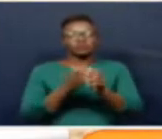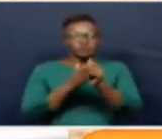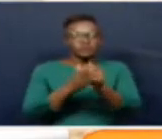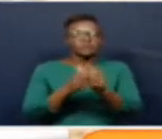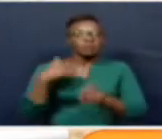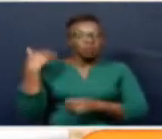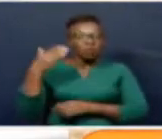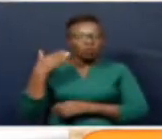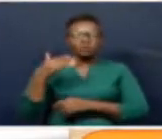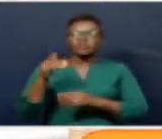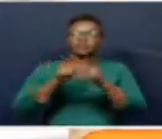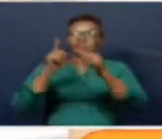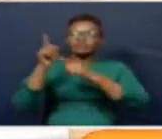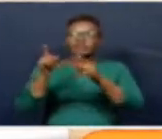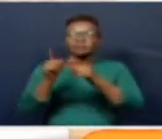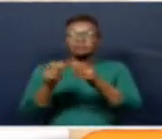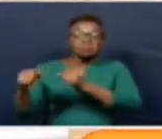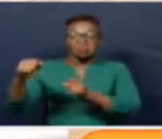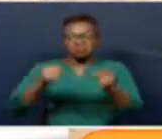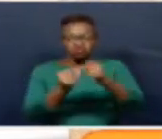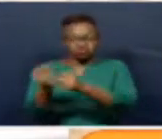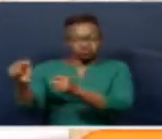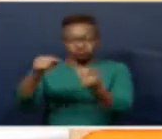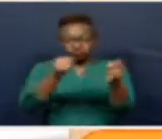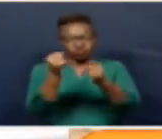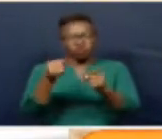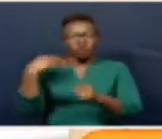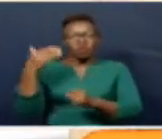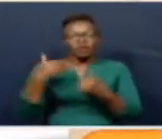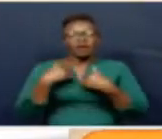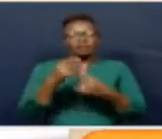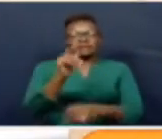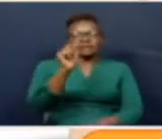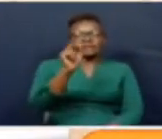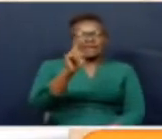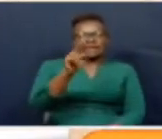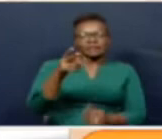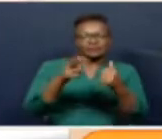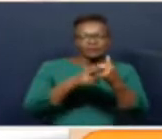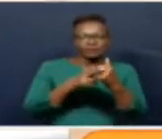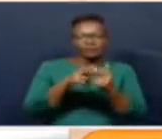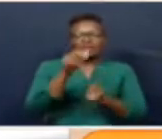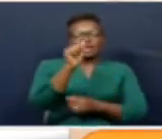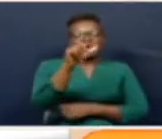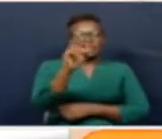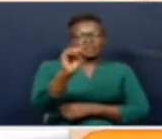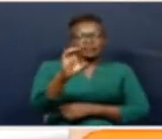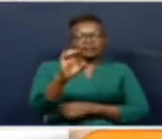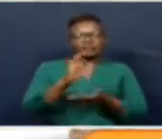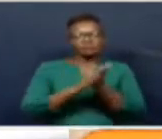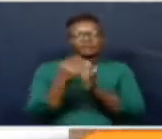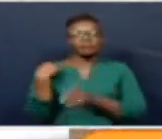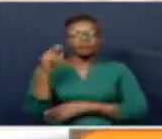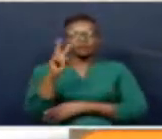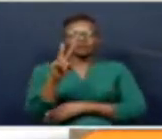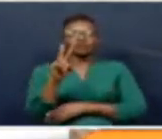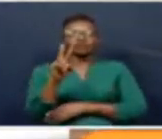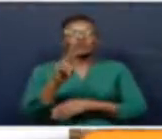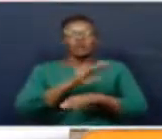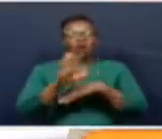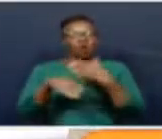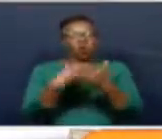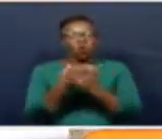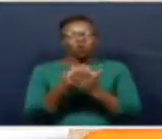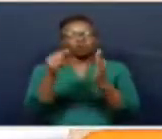minted Safari Rally champion, was driving his Triumph TR7. Alistair Kavanagh came second in the overall classification